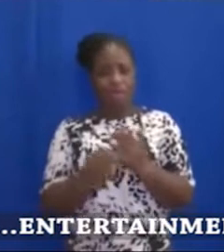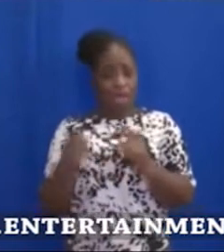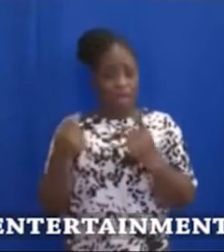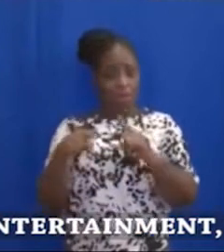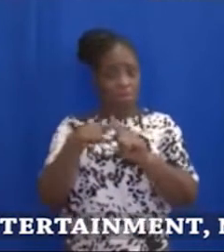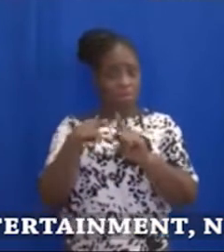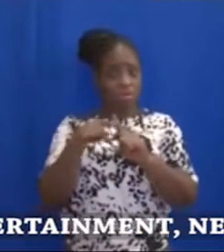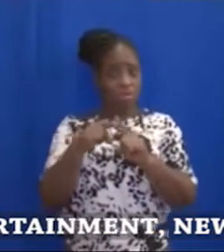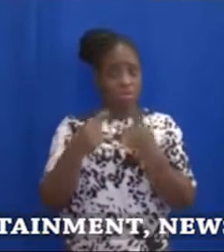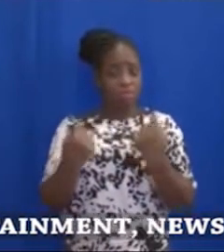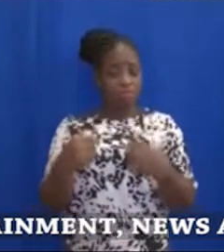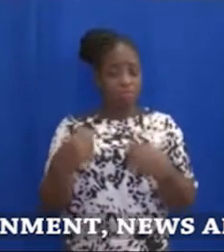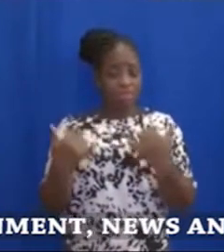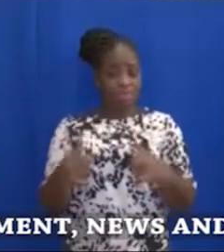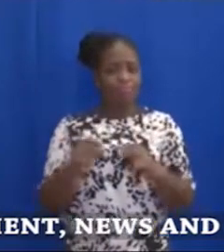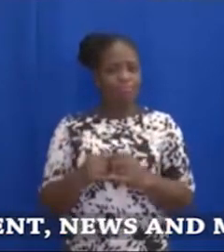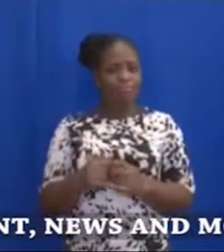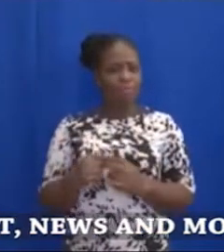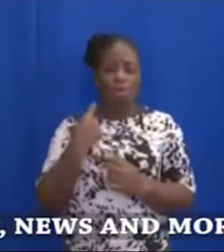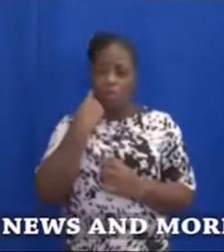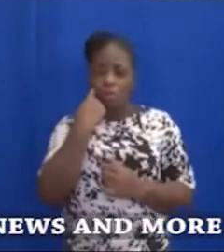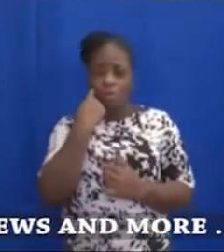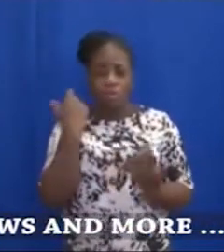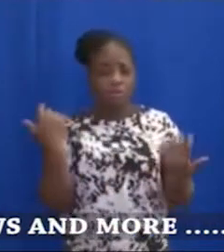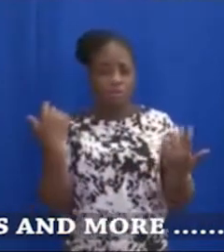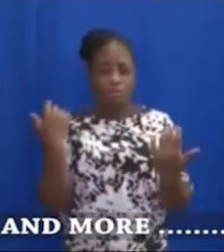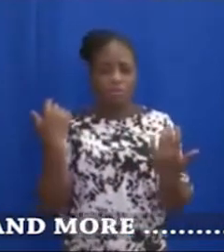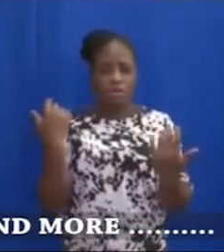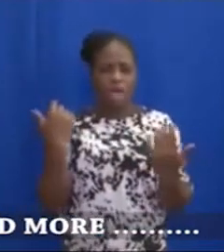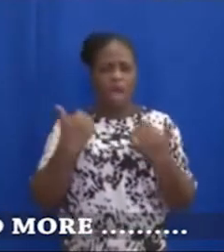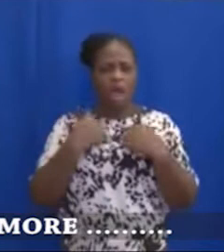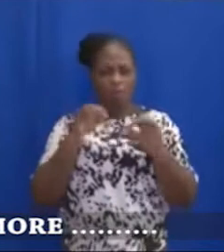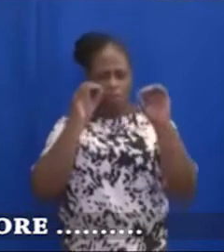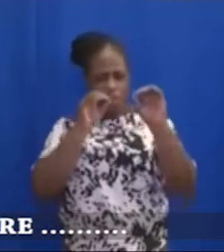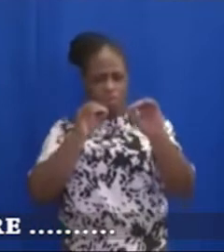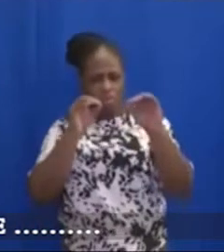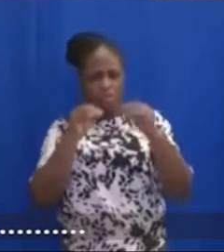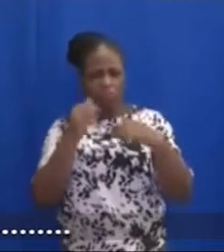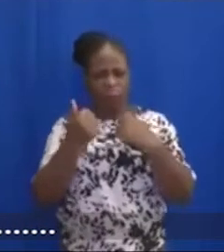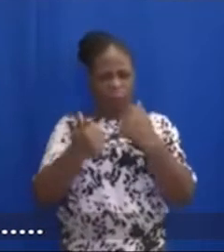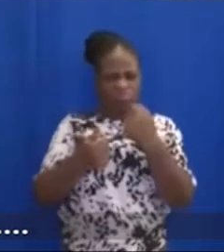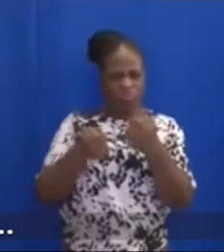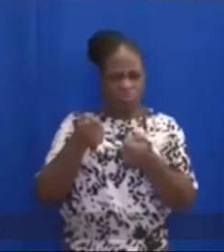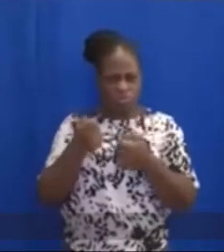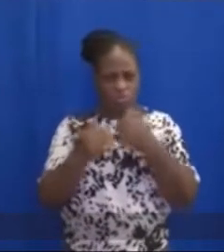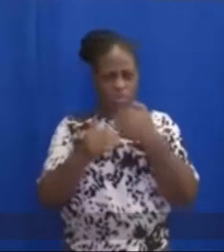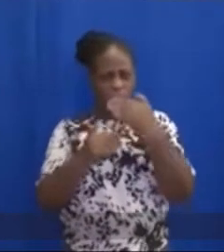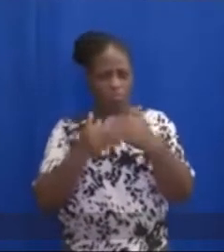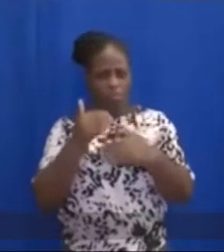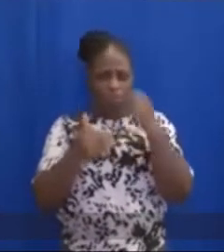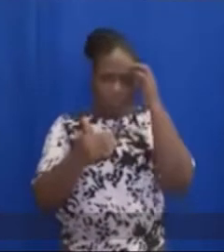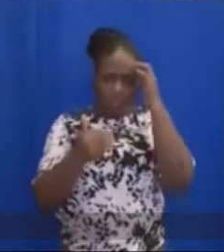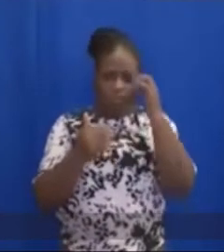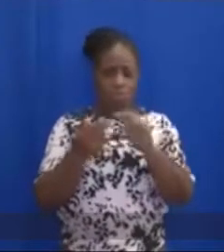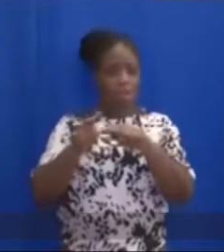cases. In recent weeks, however, we have observed a gradual change in the trajectory of the